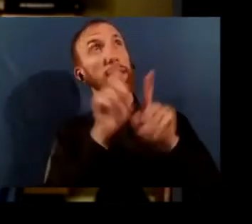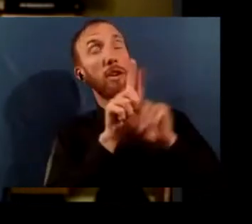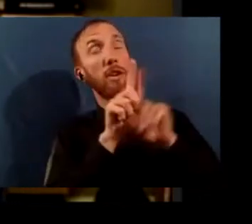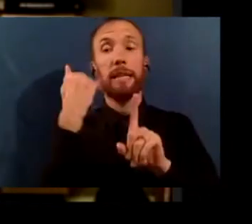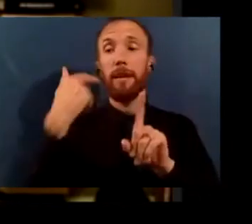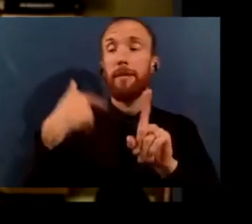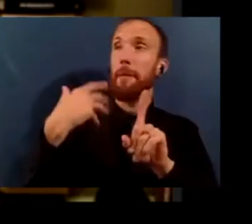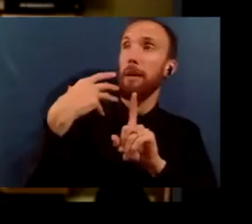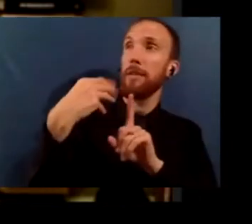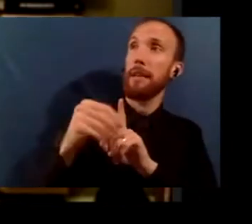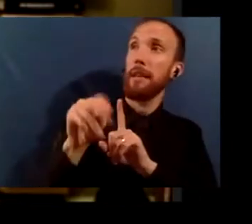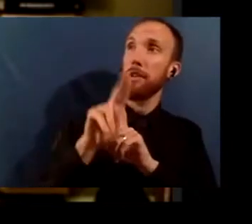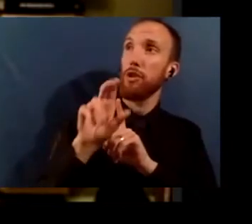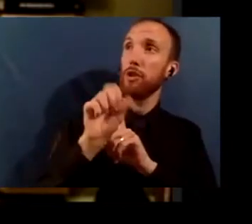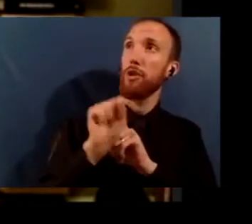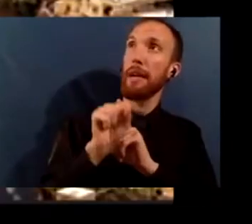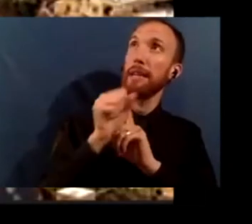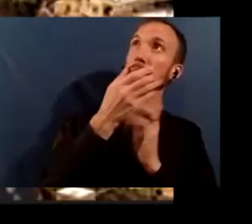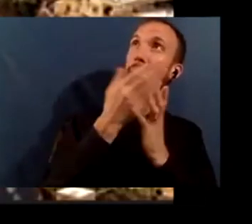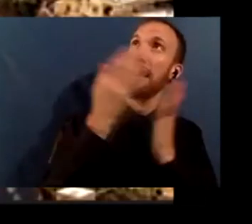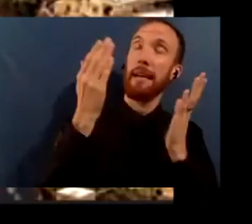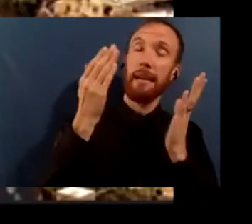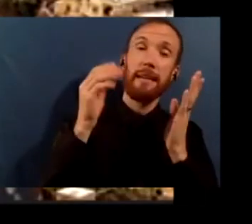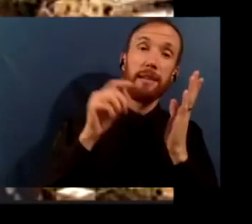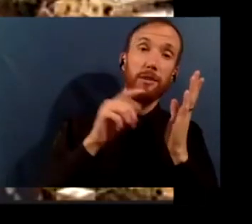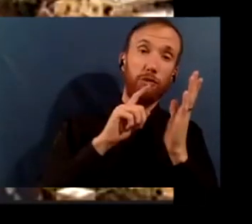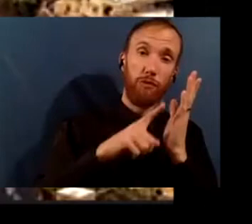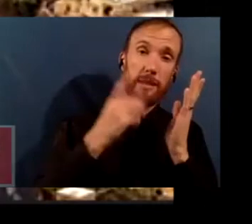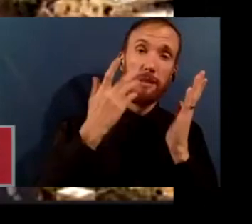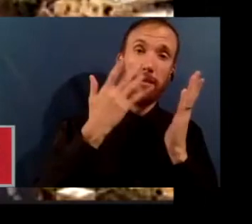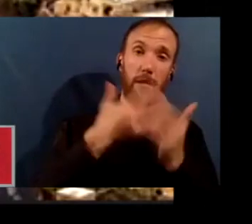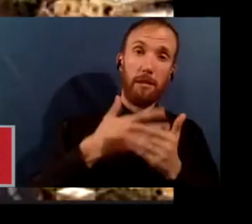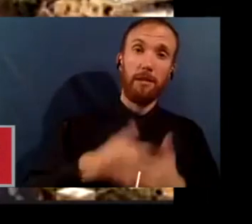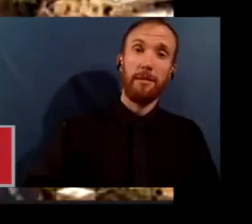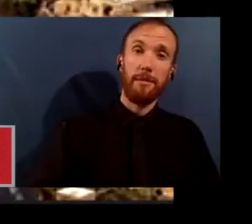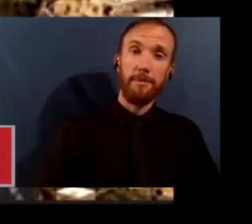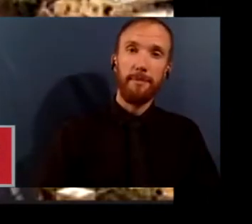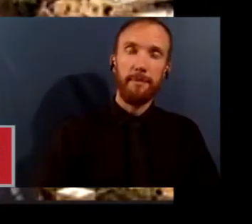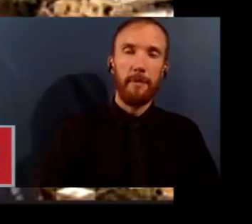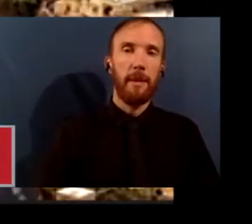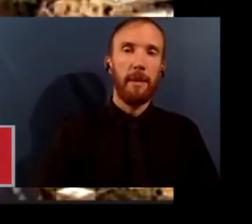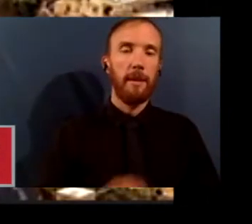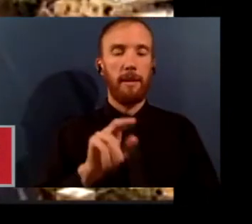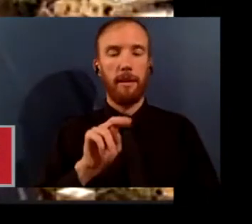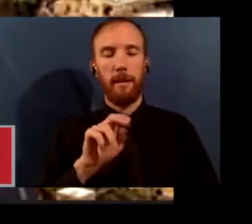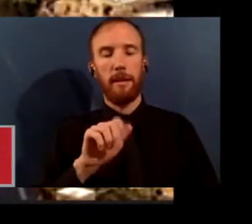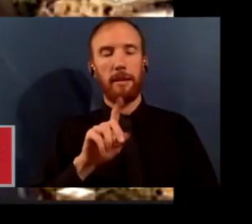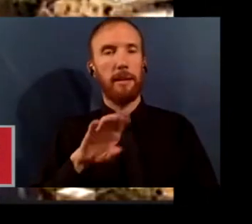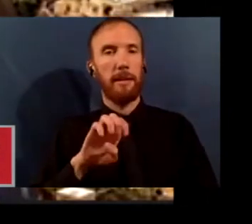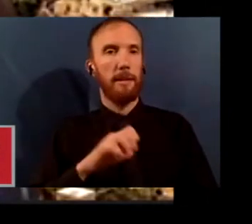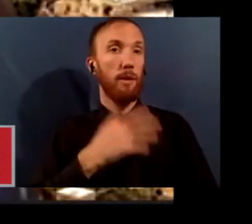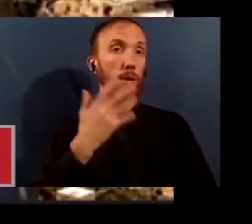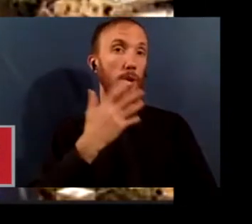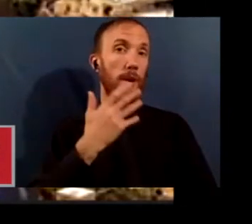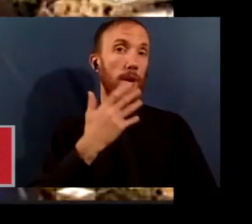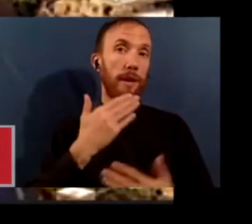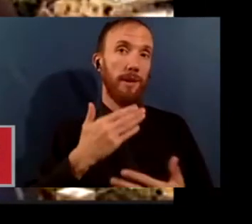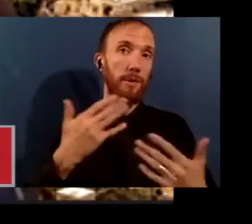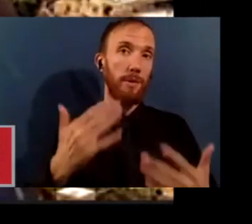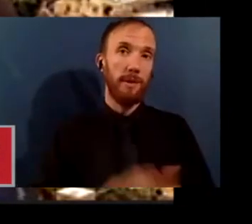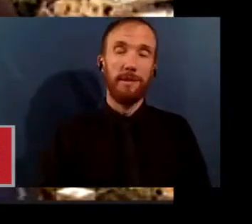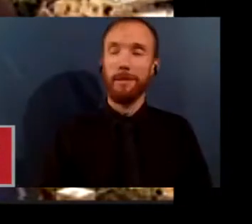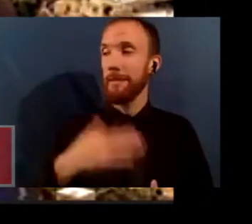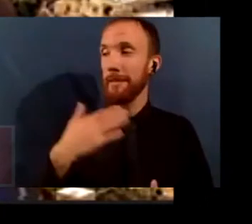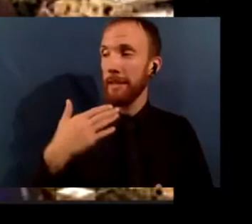sky, it's really dark. Wow. Thank you so much. That was